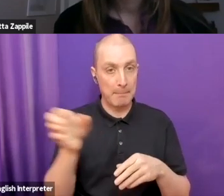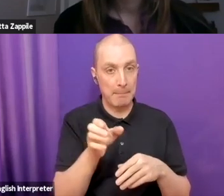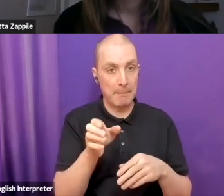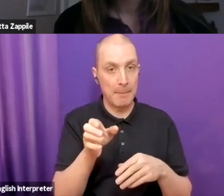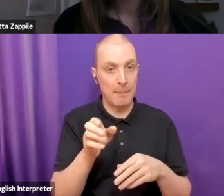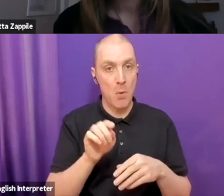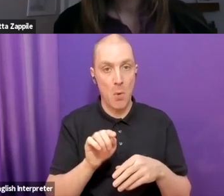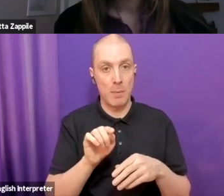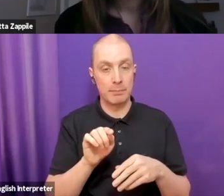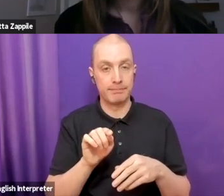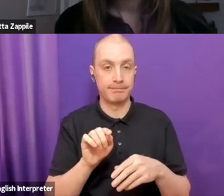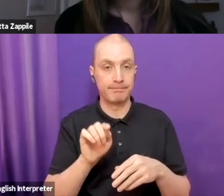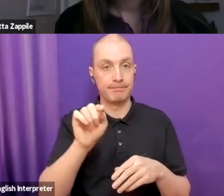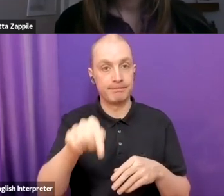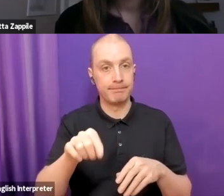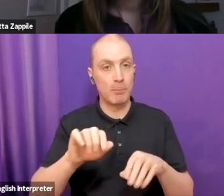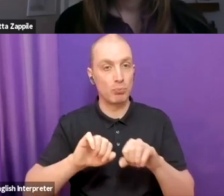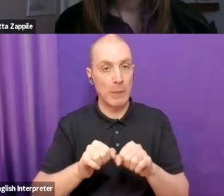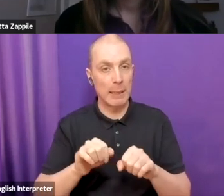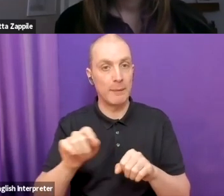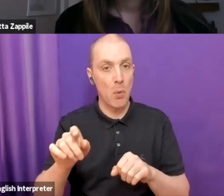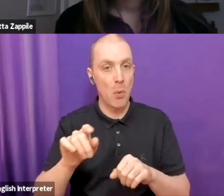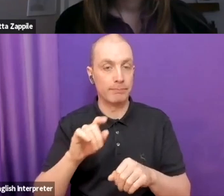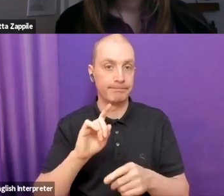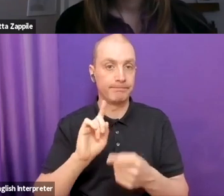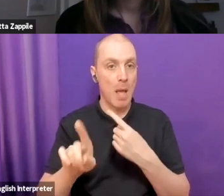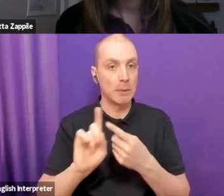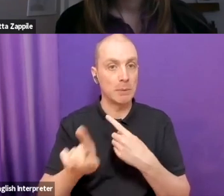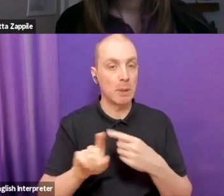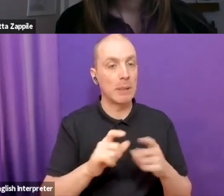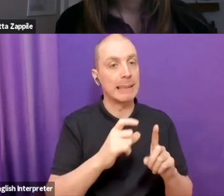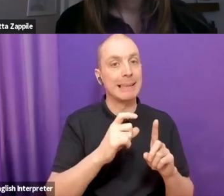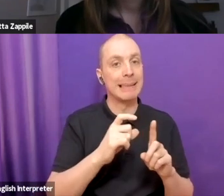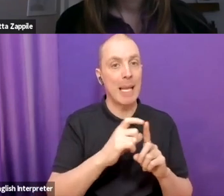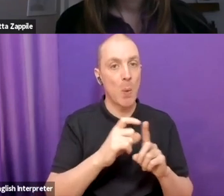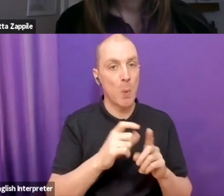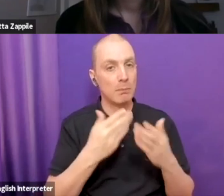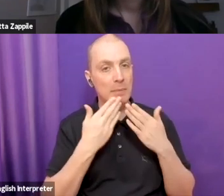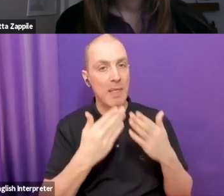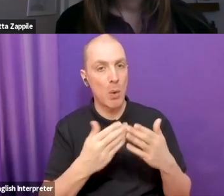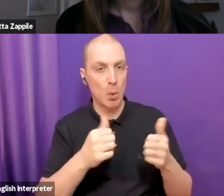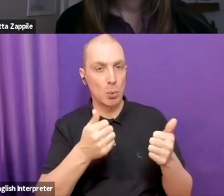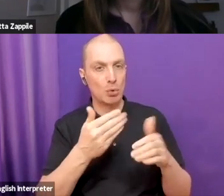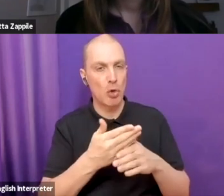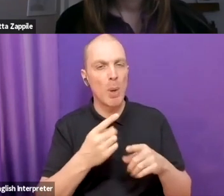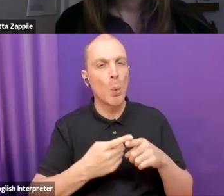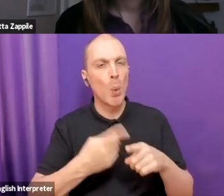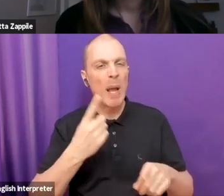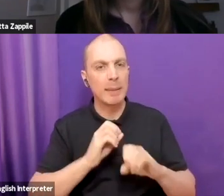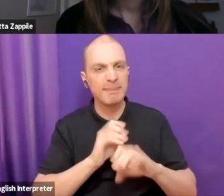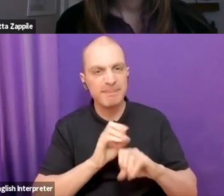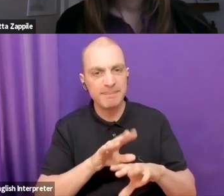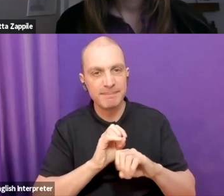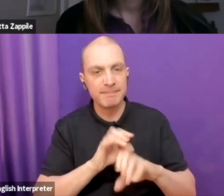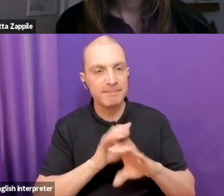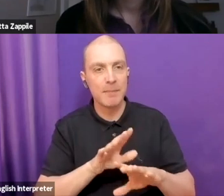help us with that. And thanks also to Diego, who did such a good job of giving us an overview very quickly and telling us some of the specific things